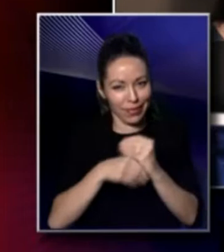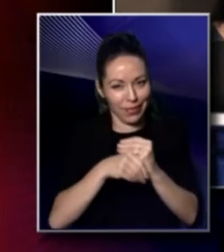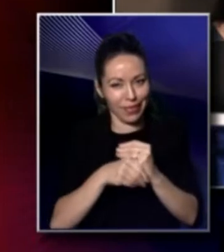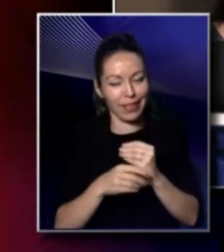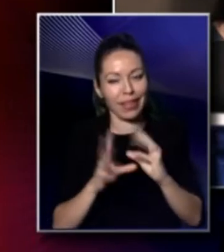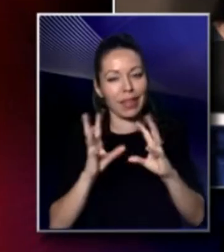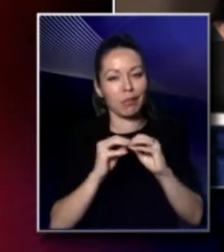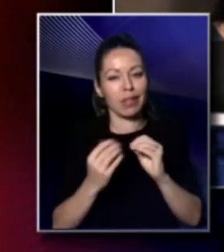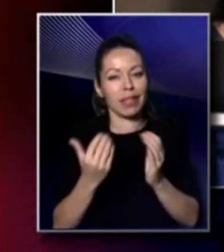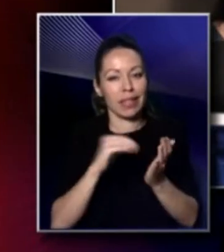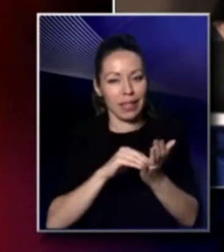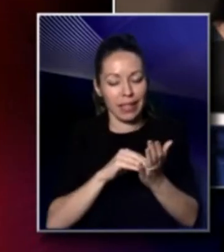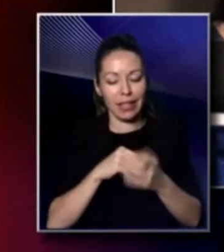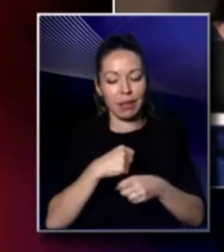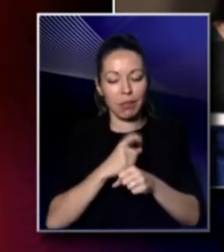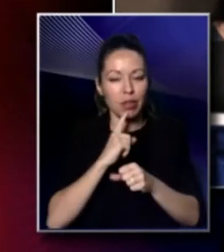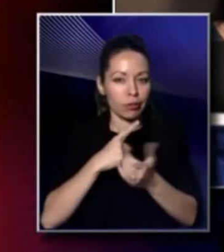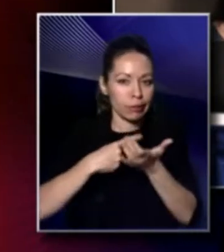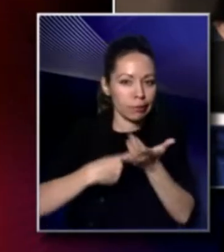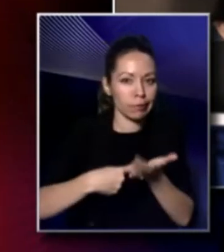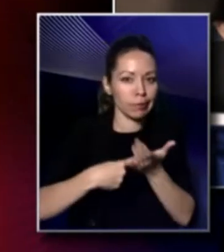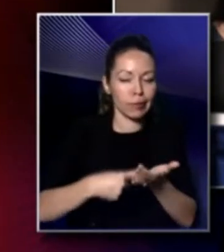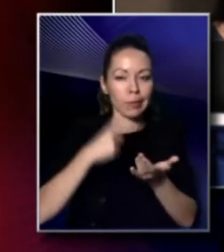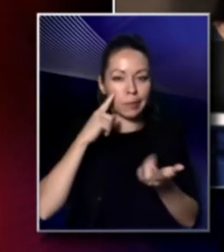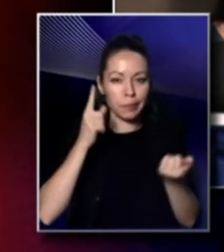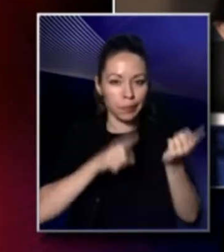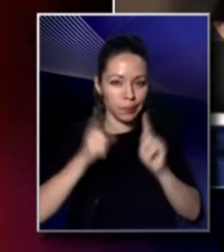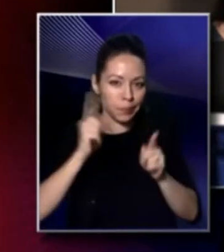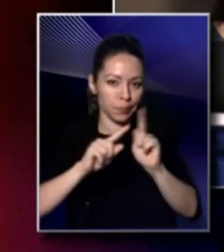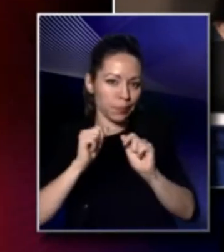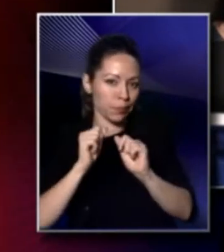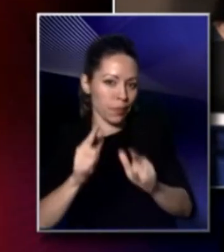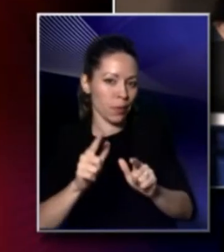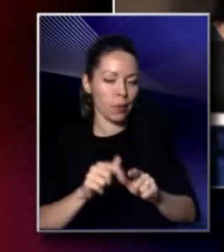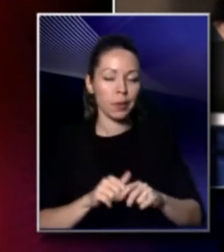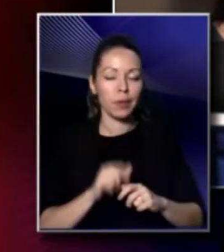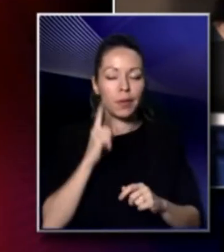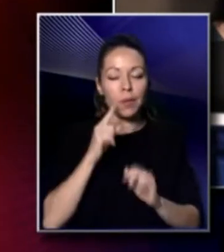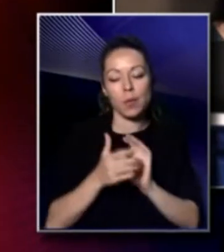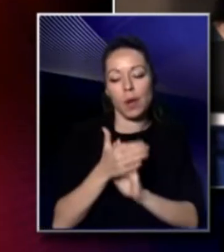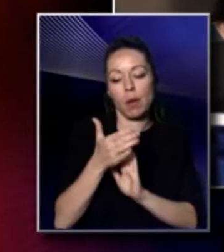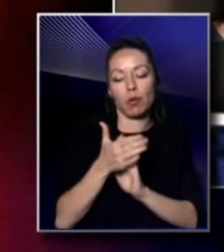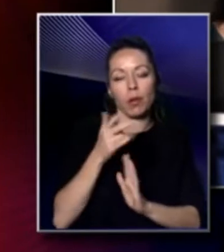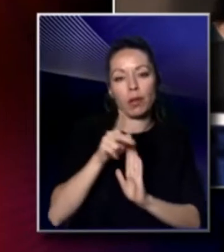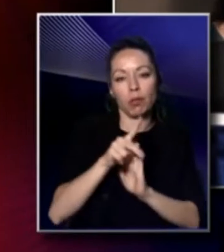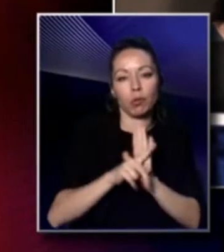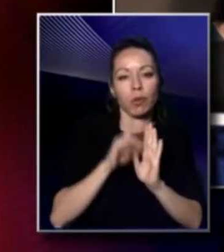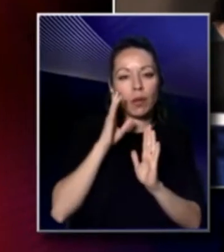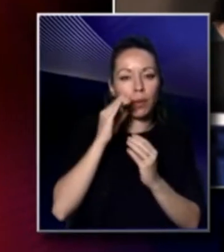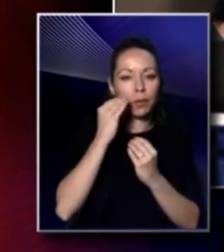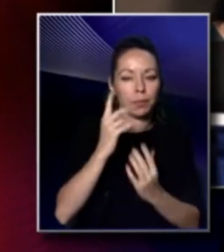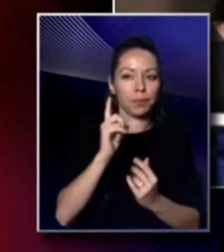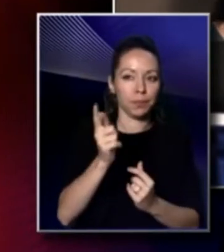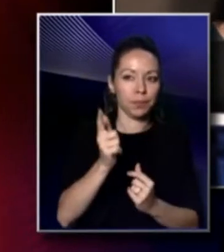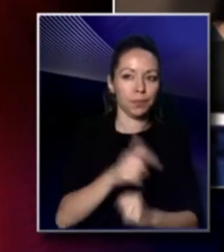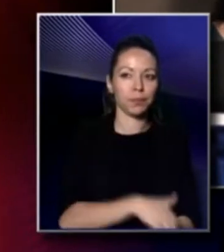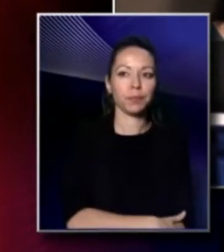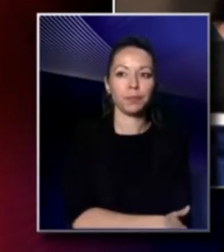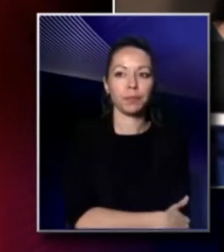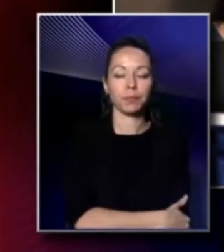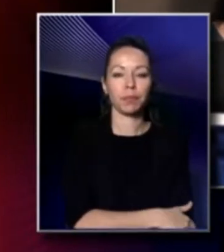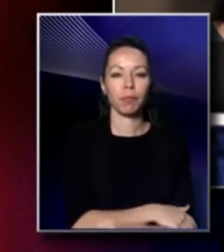a consensus on what our operating principles will be. So I will keep you informed on that